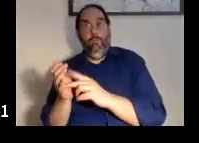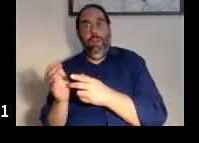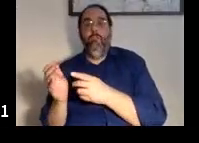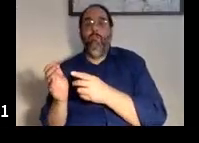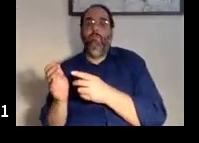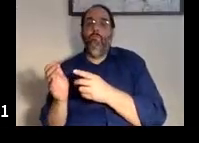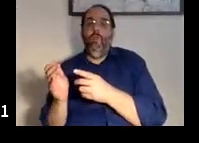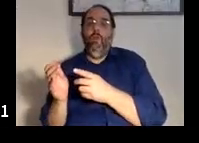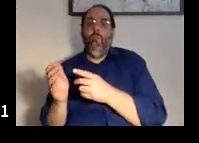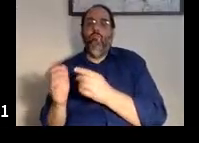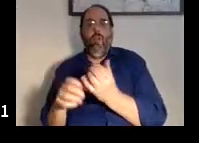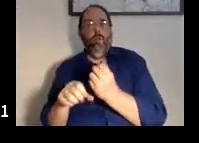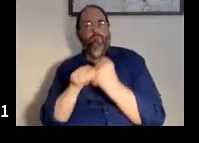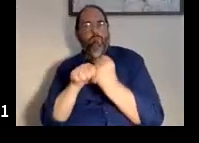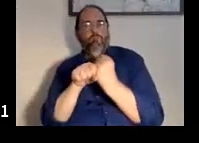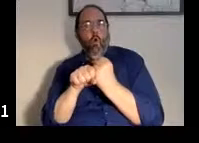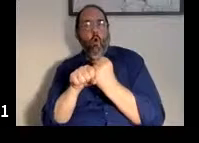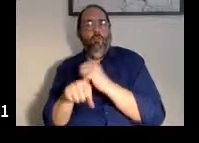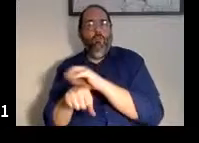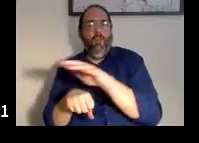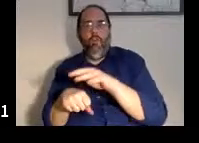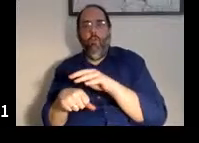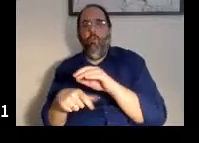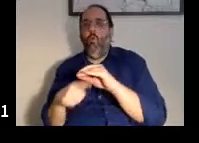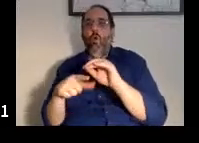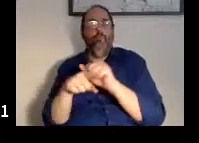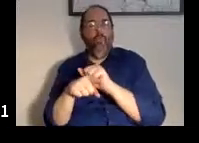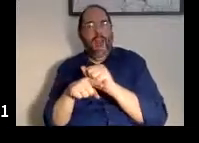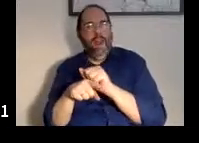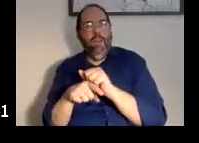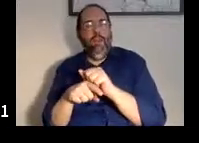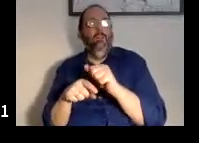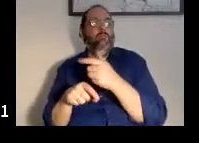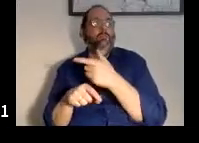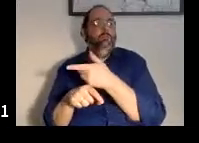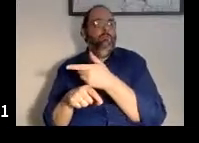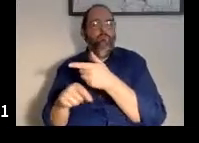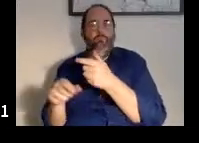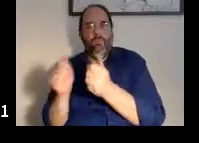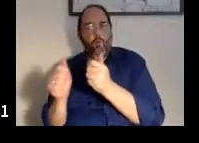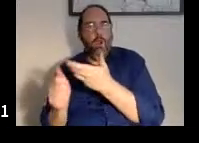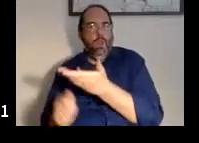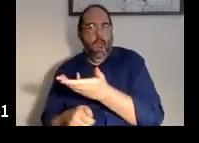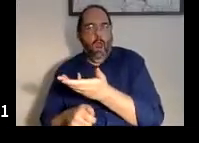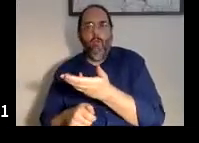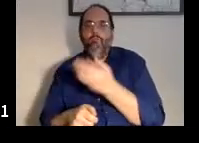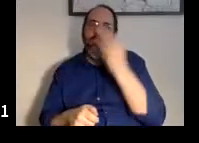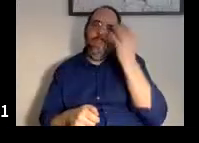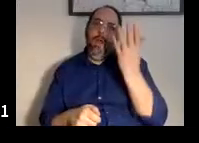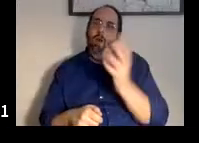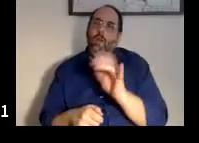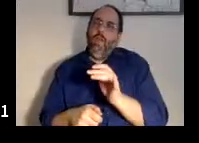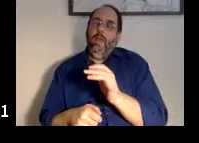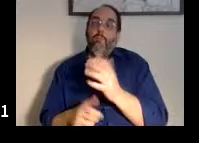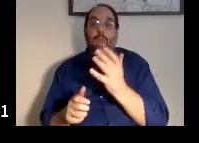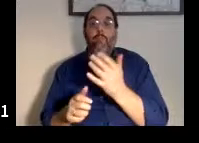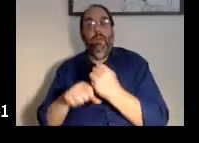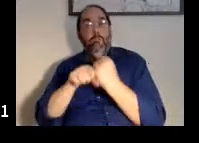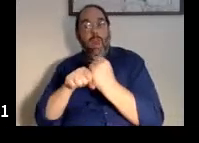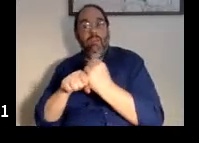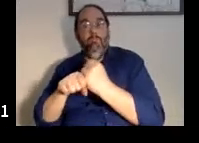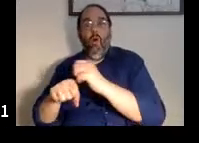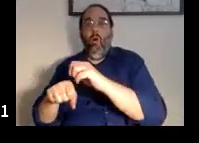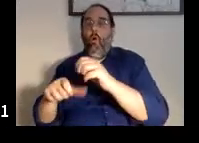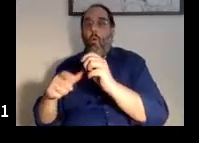a ball field. It's an area where the practice or playing of a sport occurs. We would think of it as ball fields,